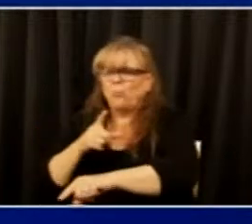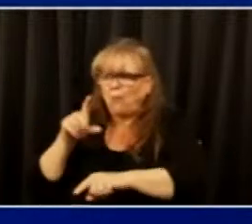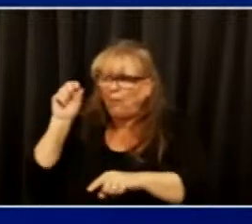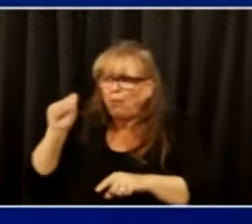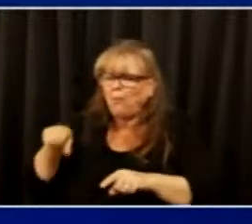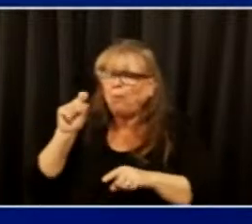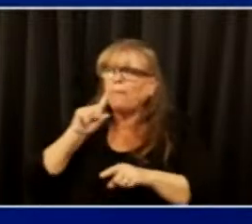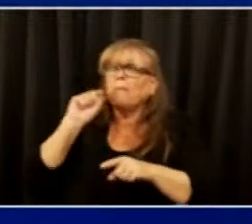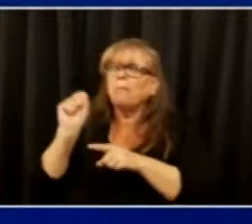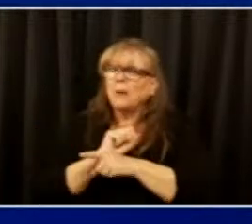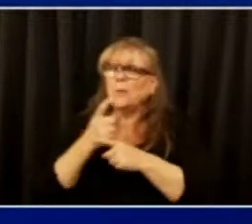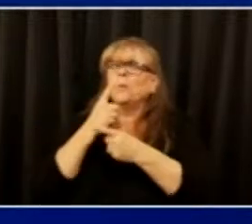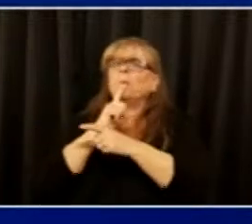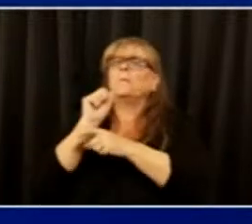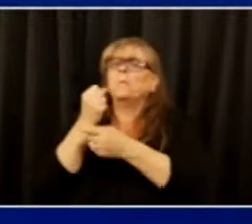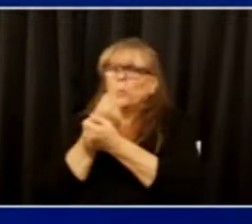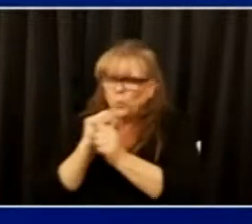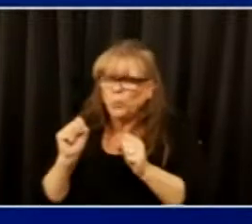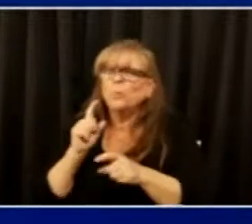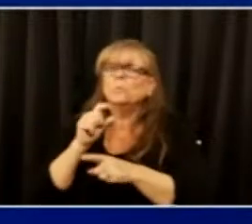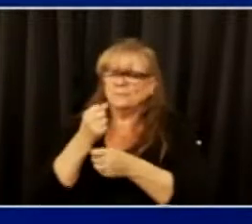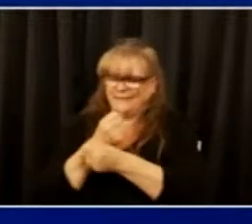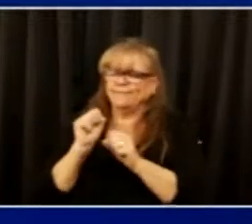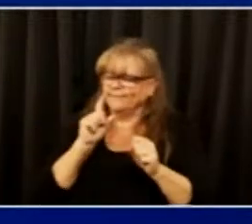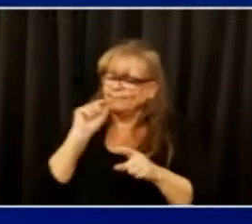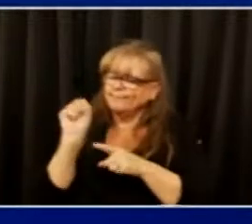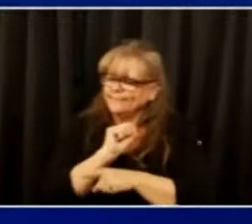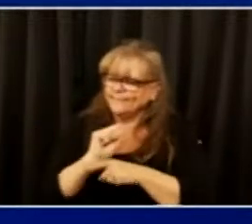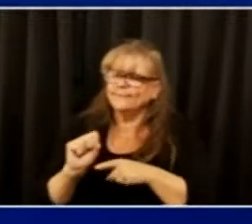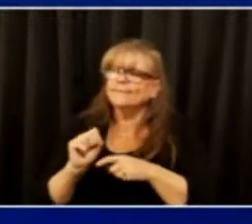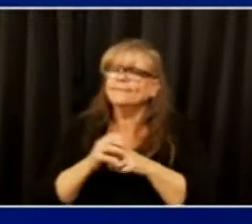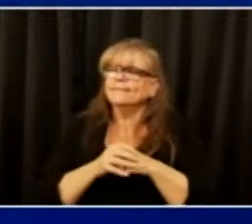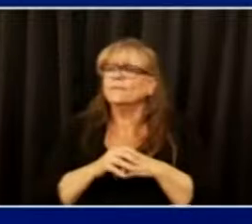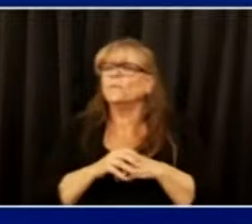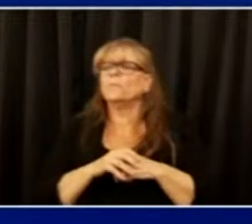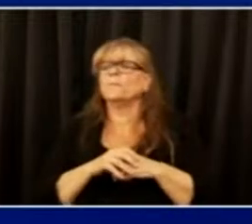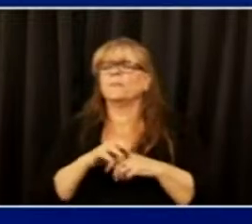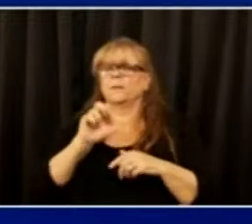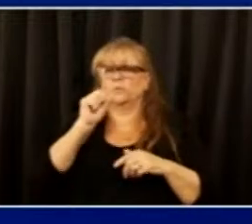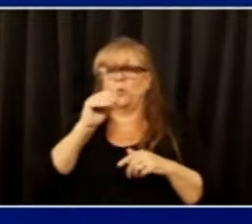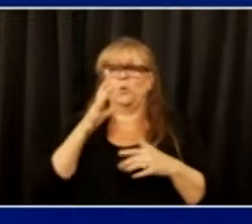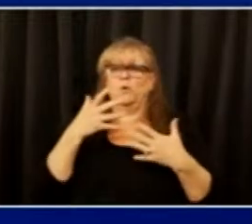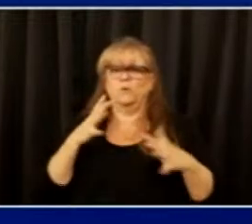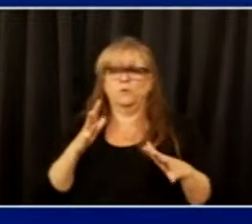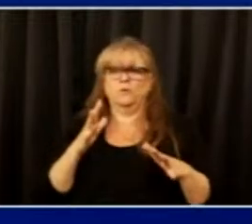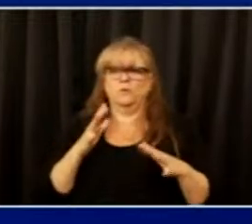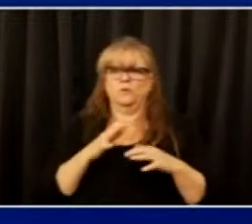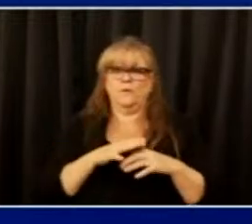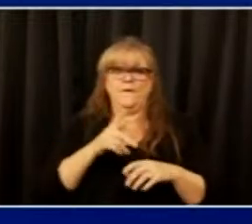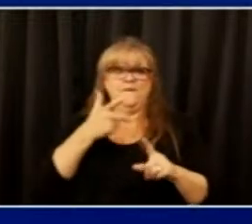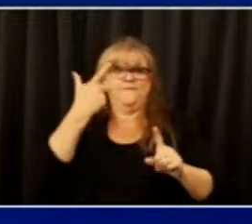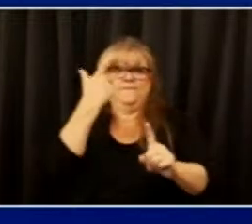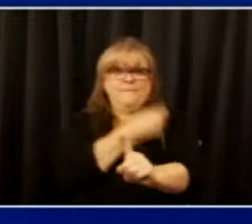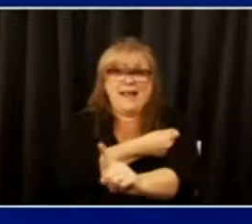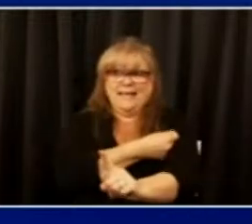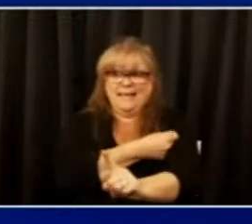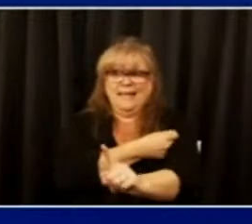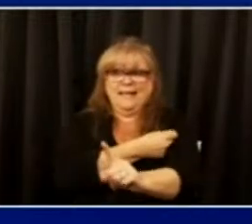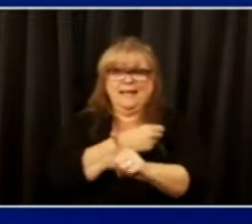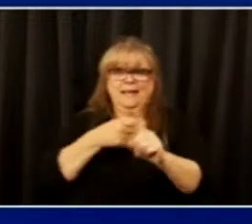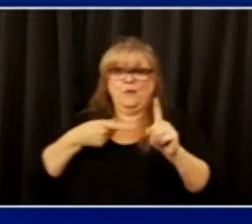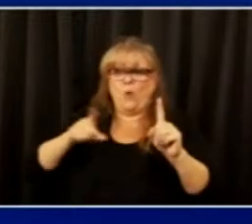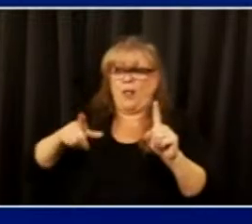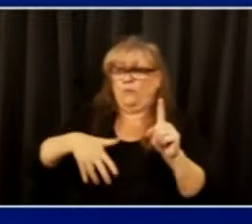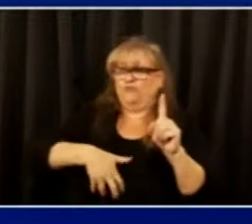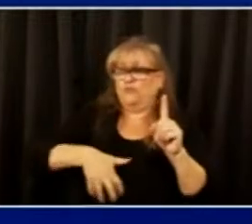VSafe or the passive surveillance networks like VAERS that are showing us that receiving the vaccine during pregnancy is very safe,